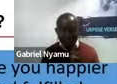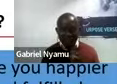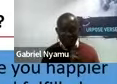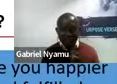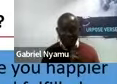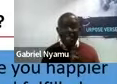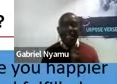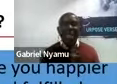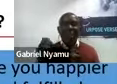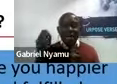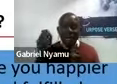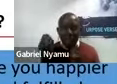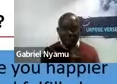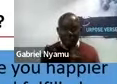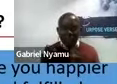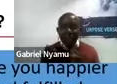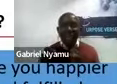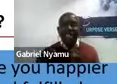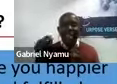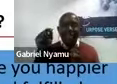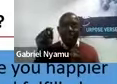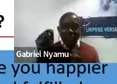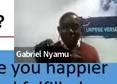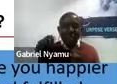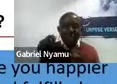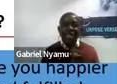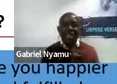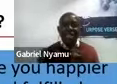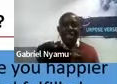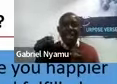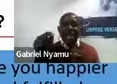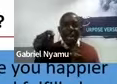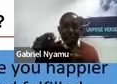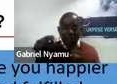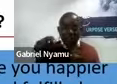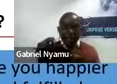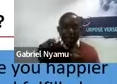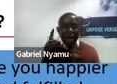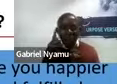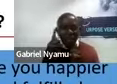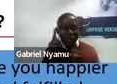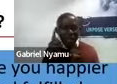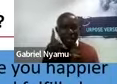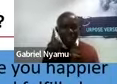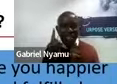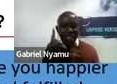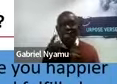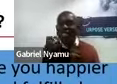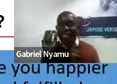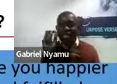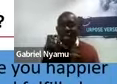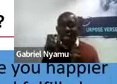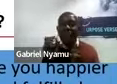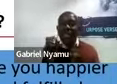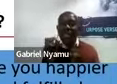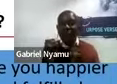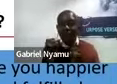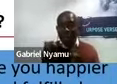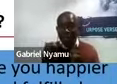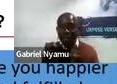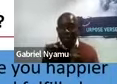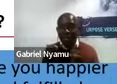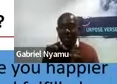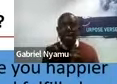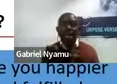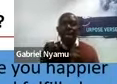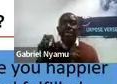salvation. He became the salvation. In fact, he says, I am the way. I hope you get that narrative. It is the game changer for